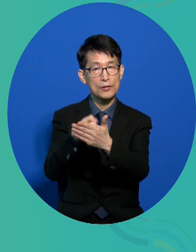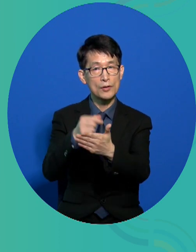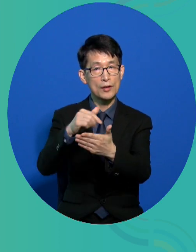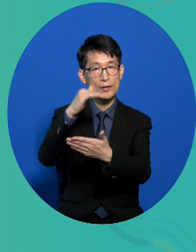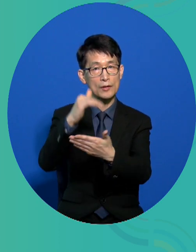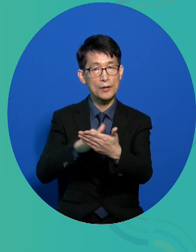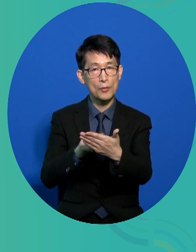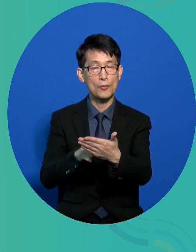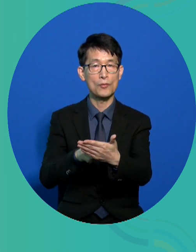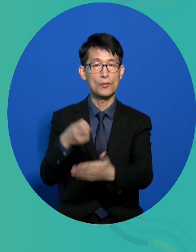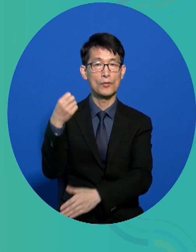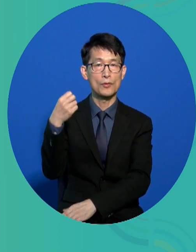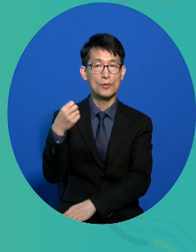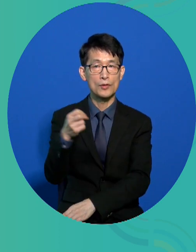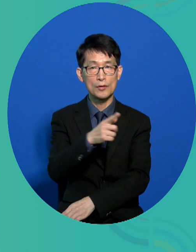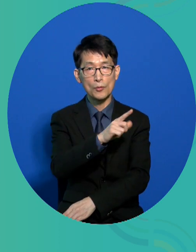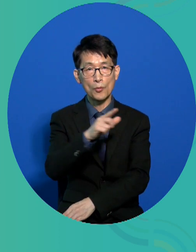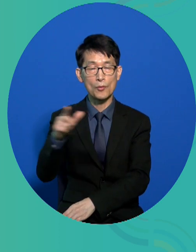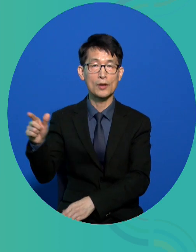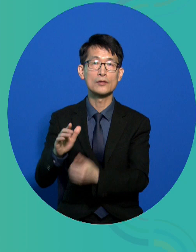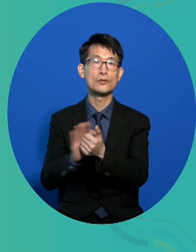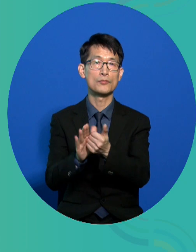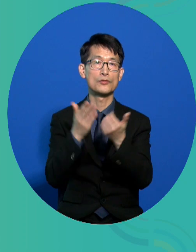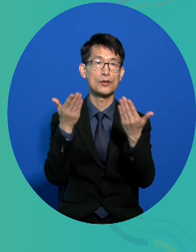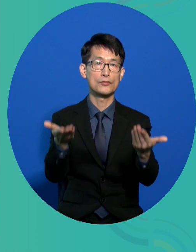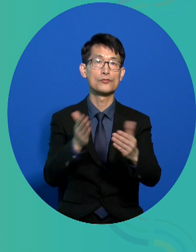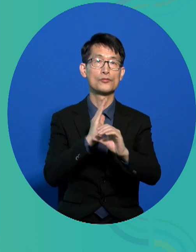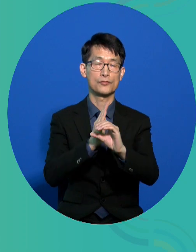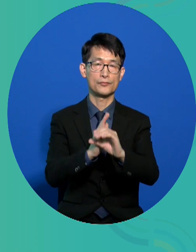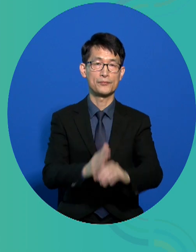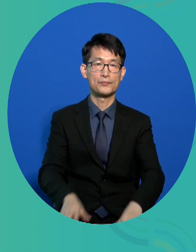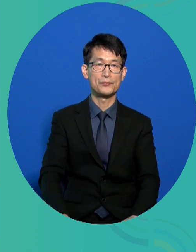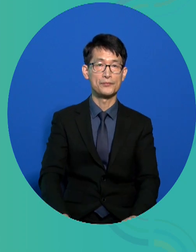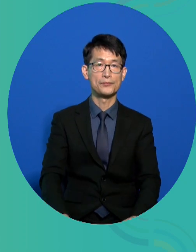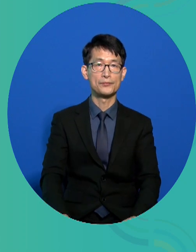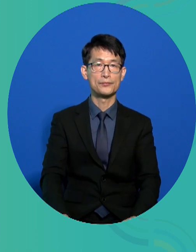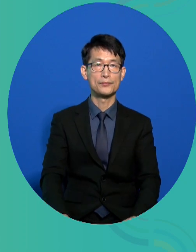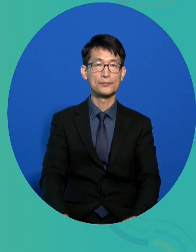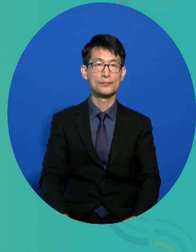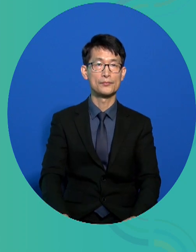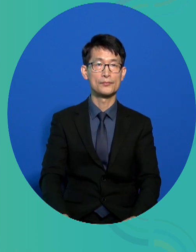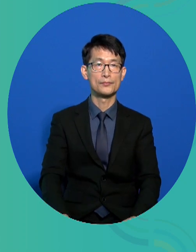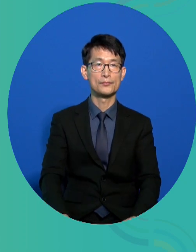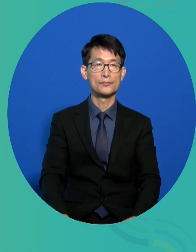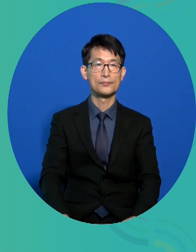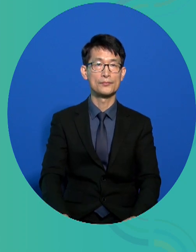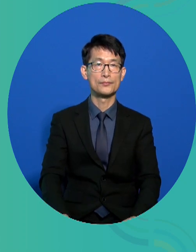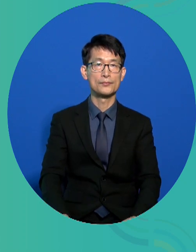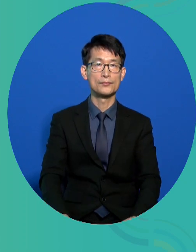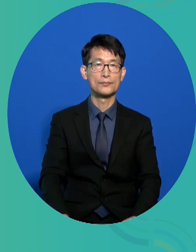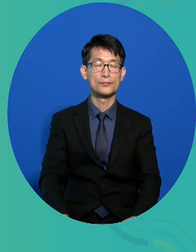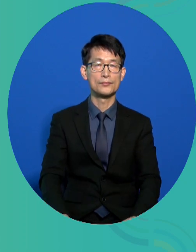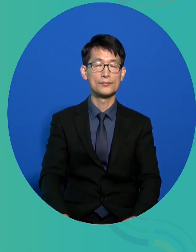customized requests from the user. So we provide these kinds of very specific